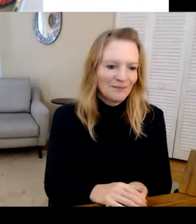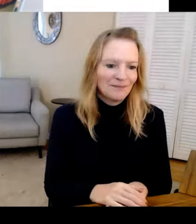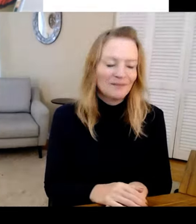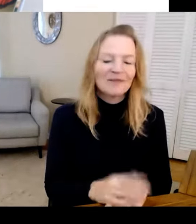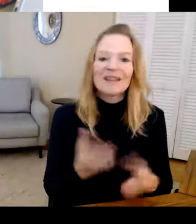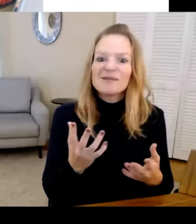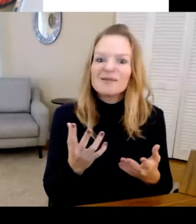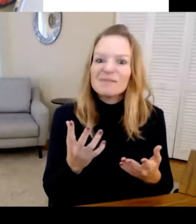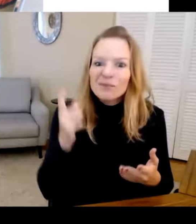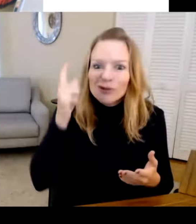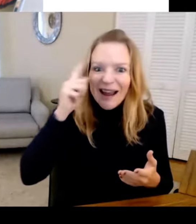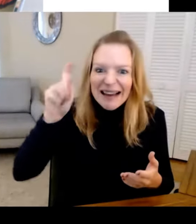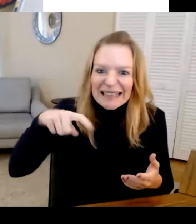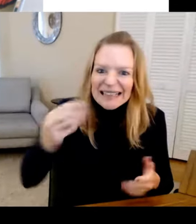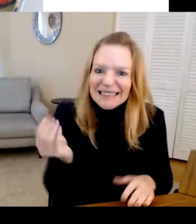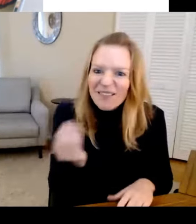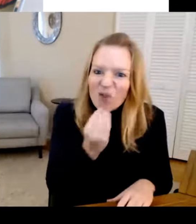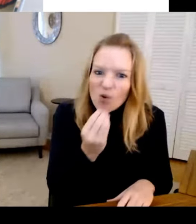moment.